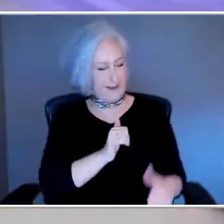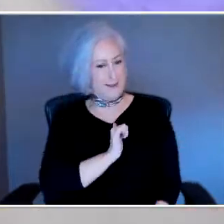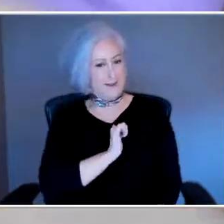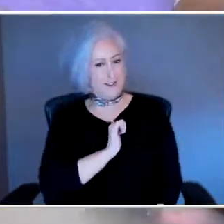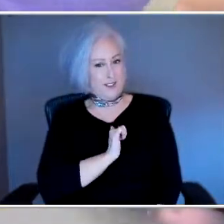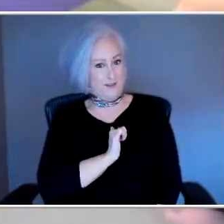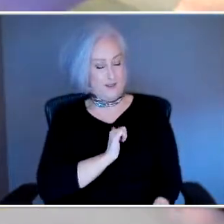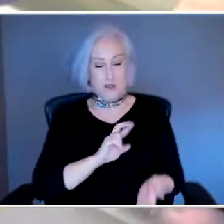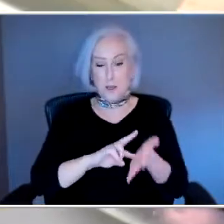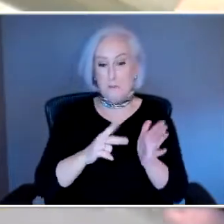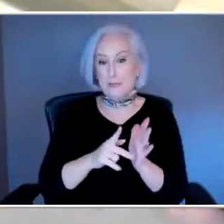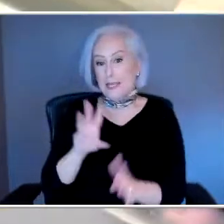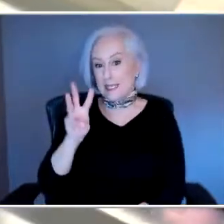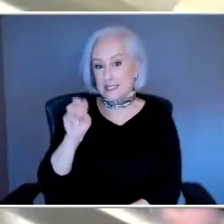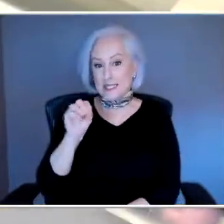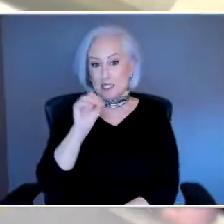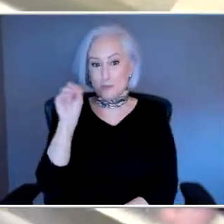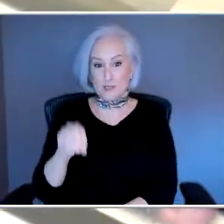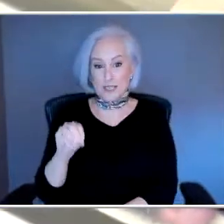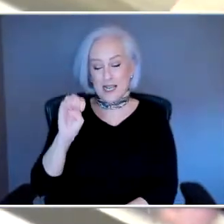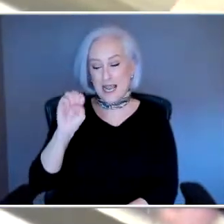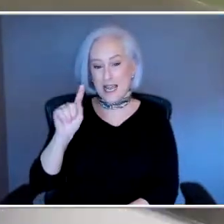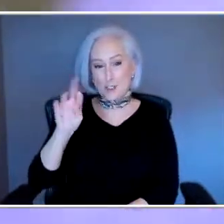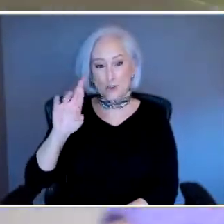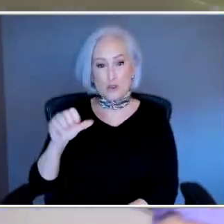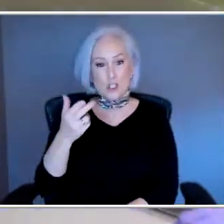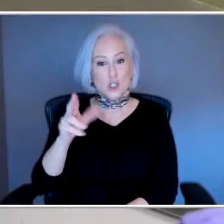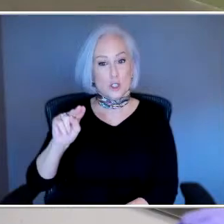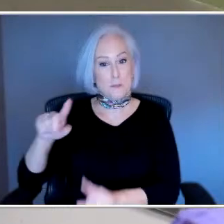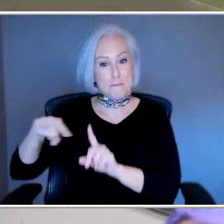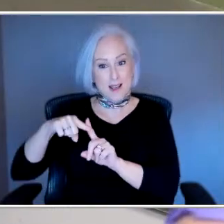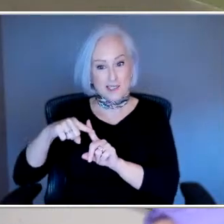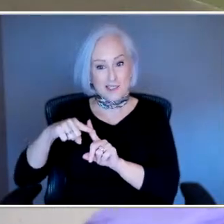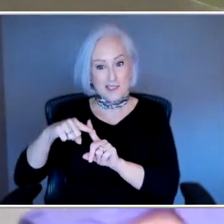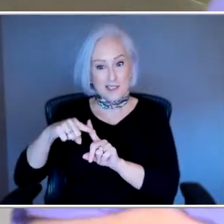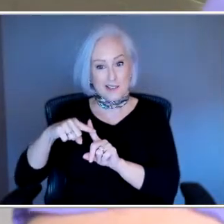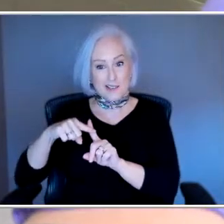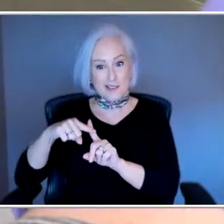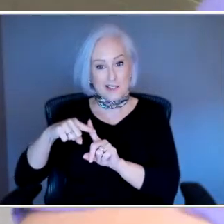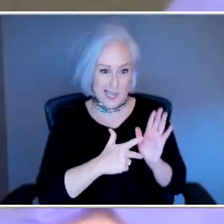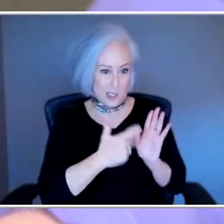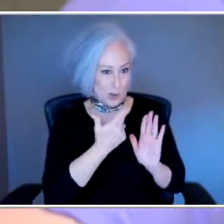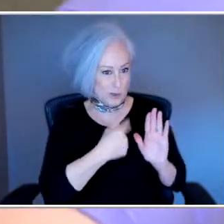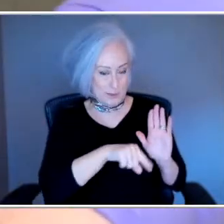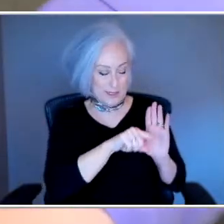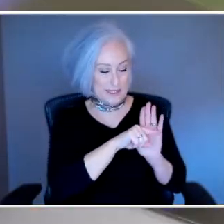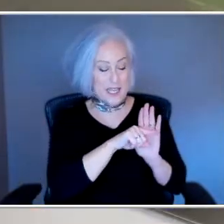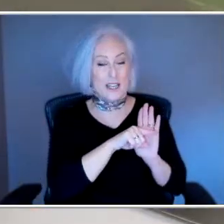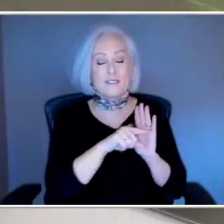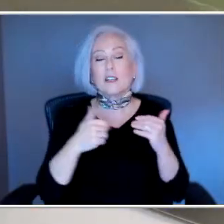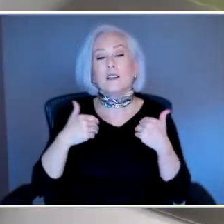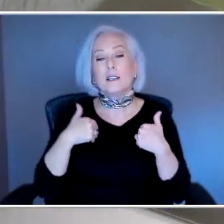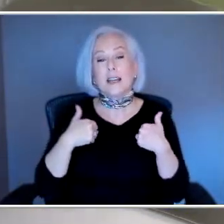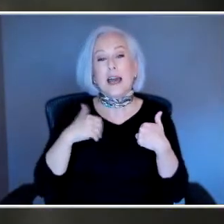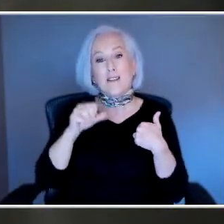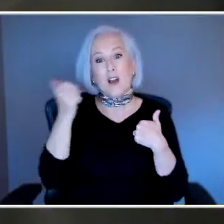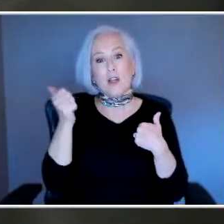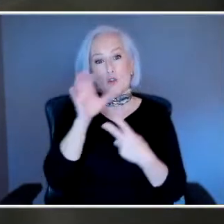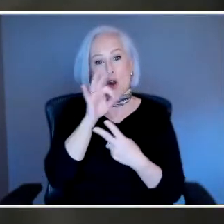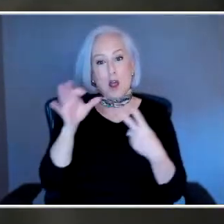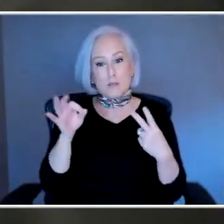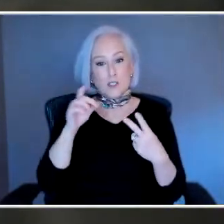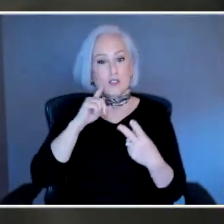positive, so I am not triple negative. And so I had other treatment opportunities open up to me. Coming up today,